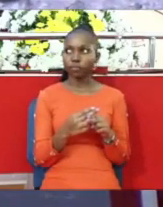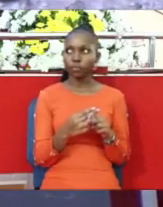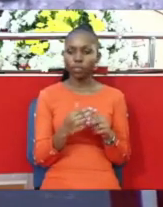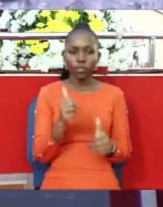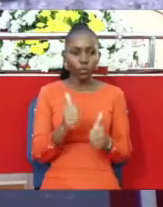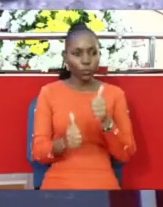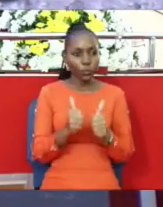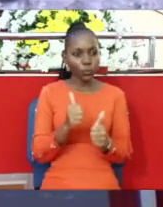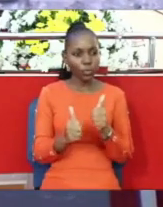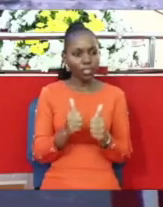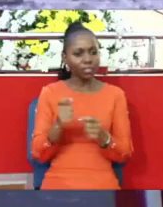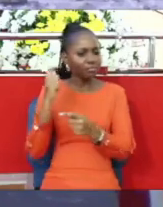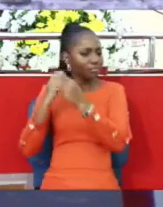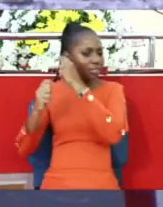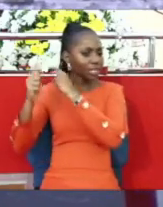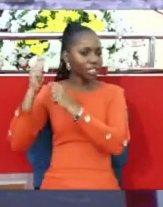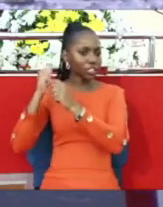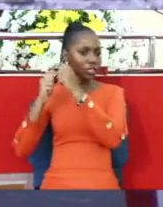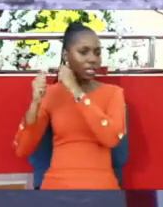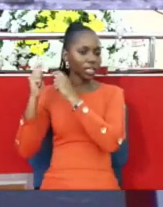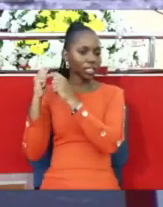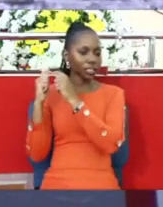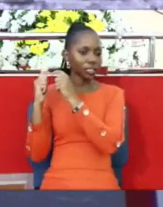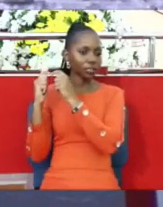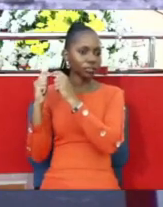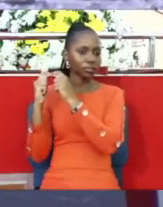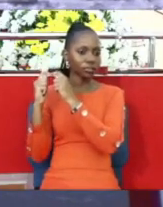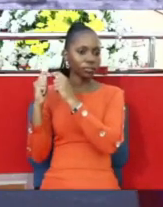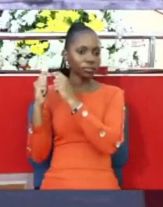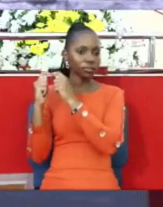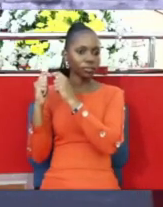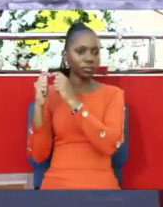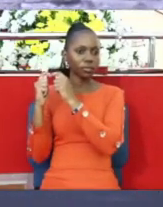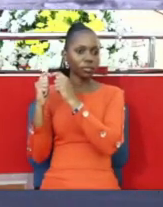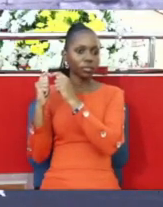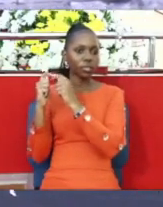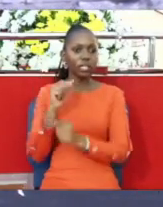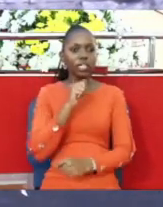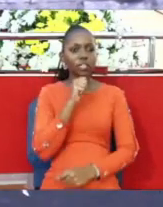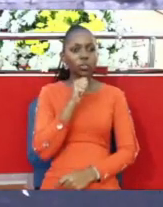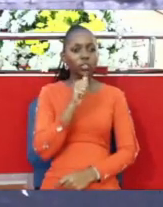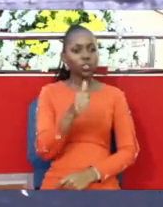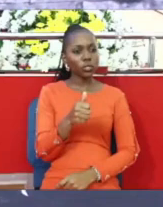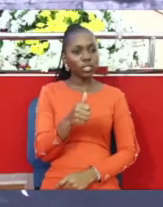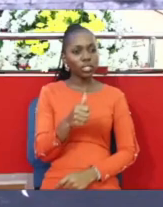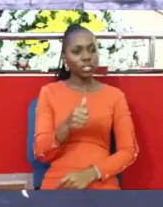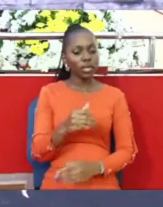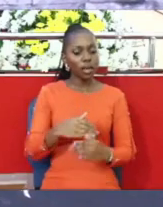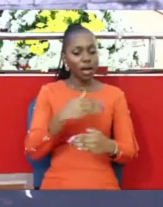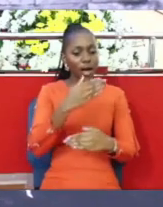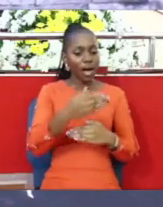Which traditionally ambayo katika itikadi it was not after you are mutu wo